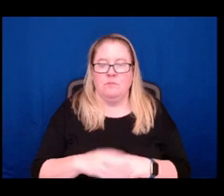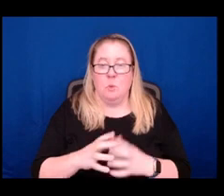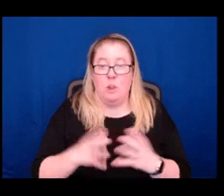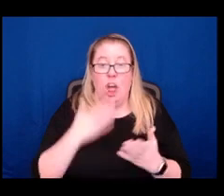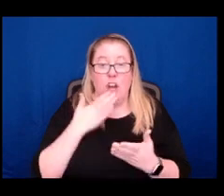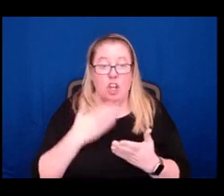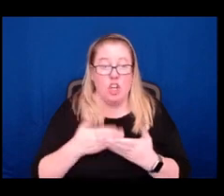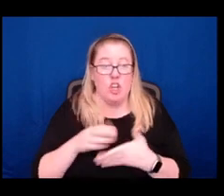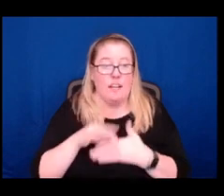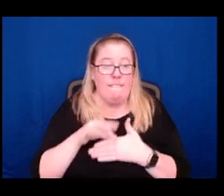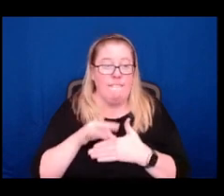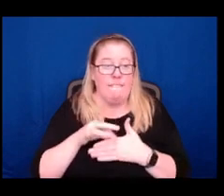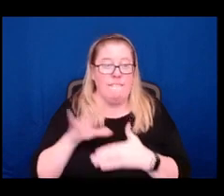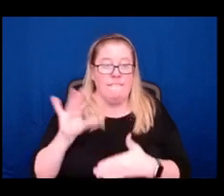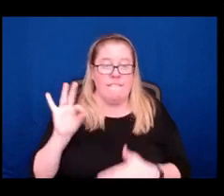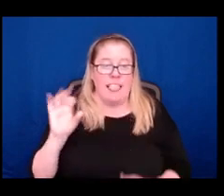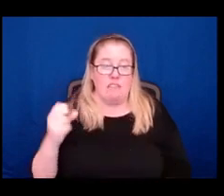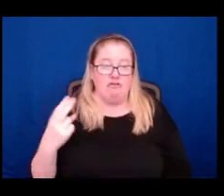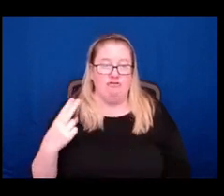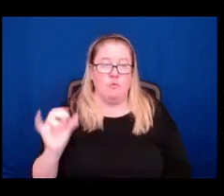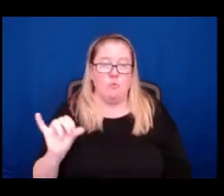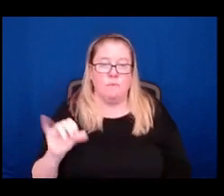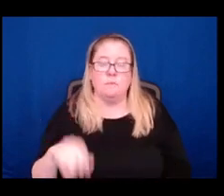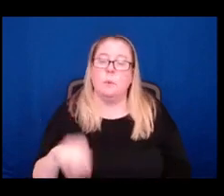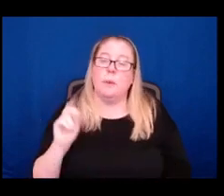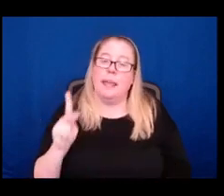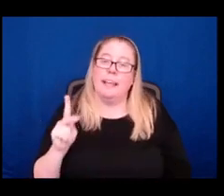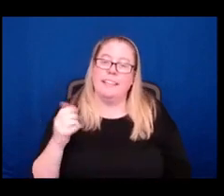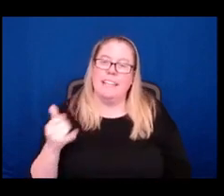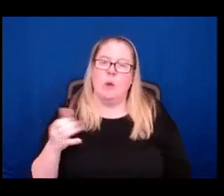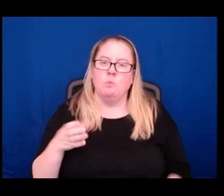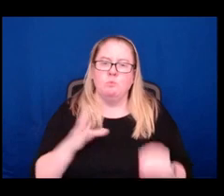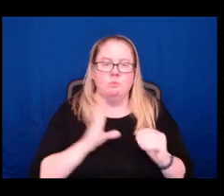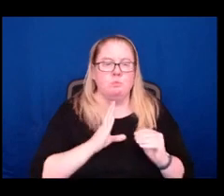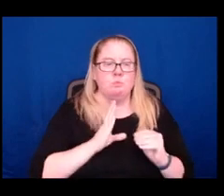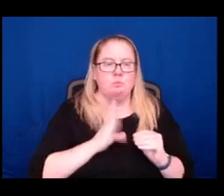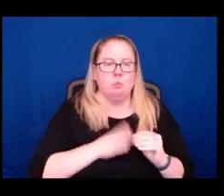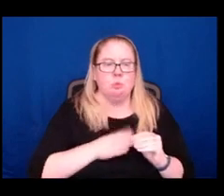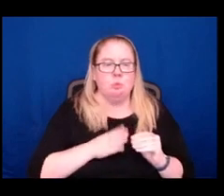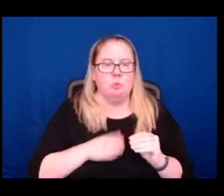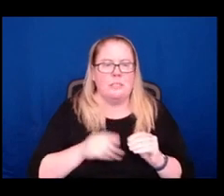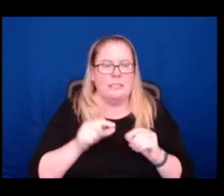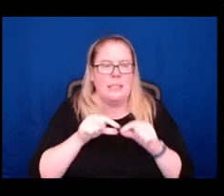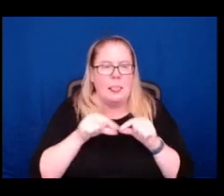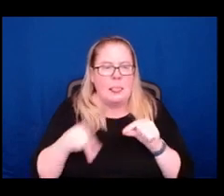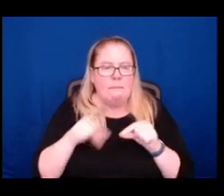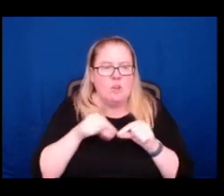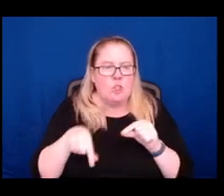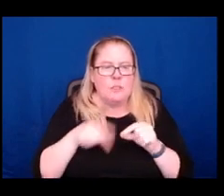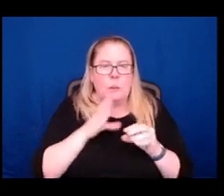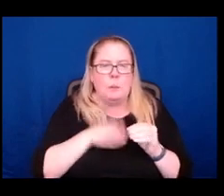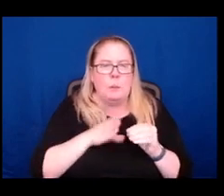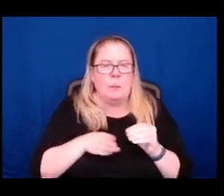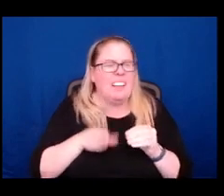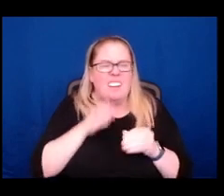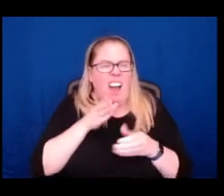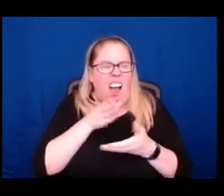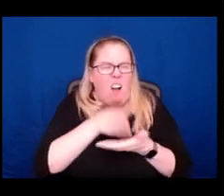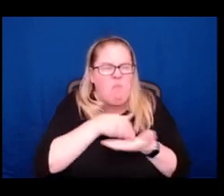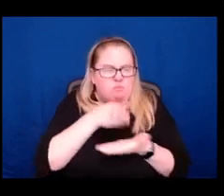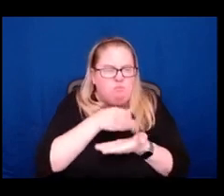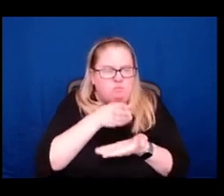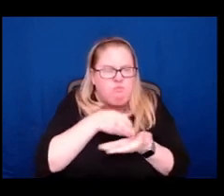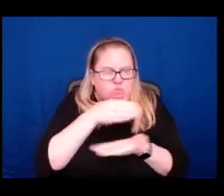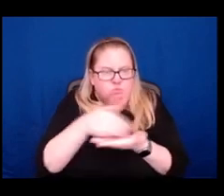Beautiful. So we just want to cut this into like little slivers. You don't want to necessarily dice it because we want to kind of keep it